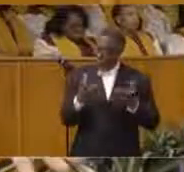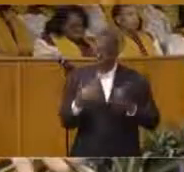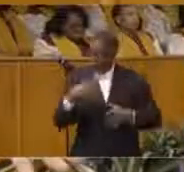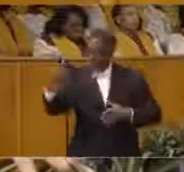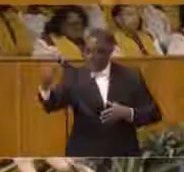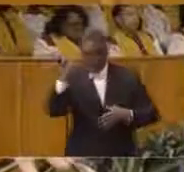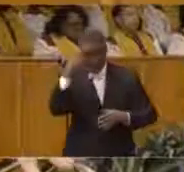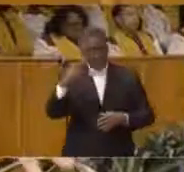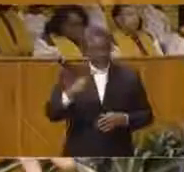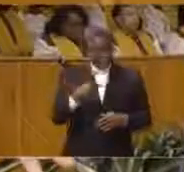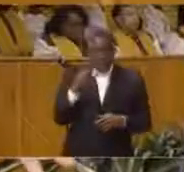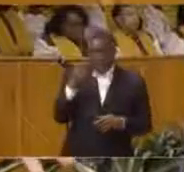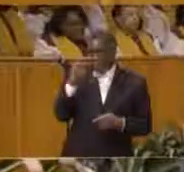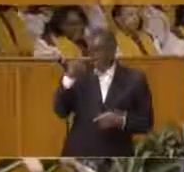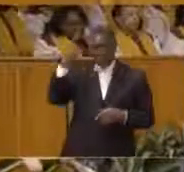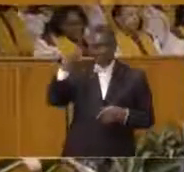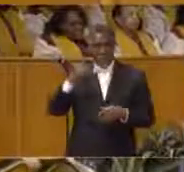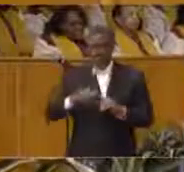tithe.